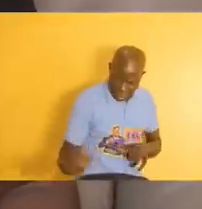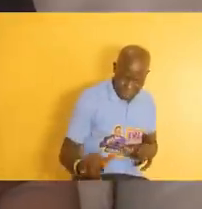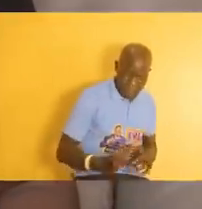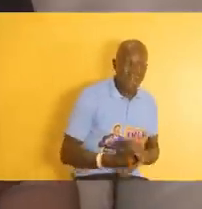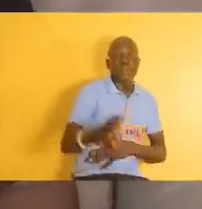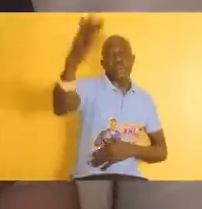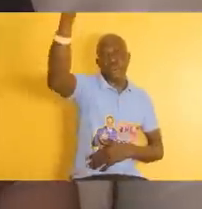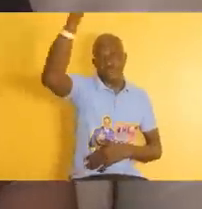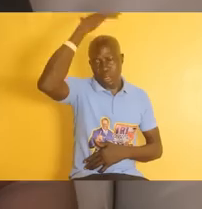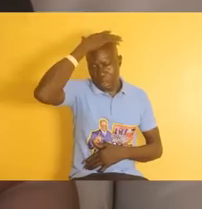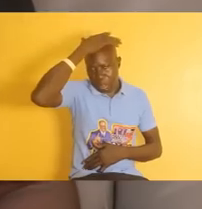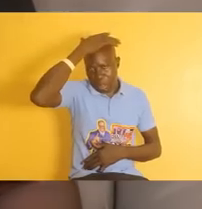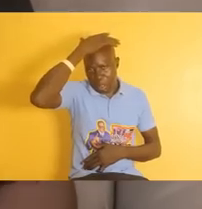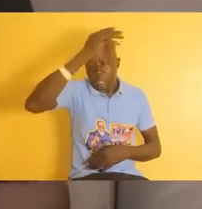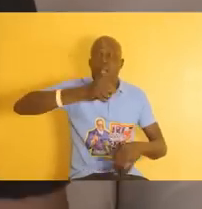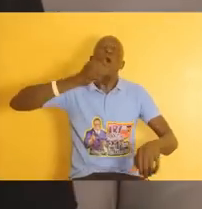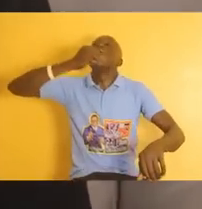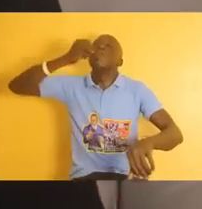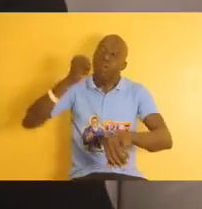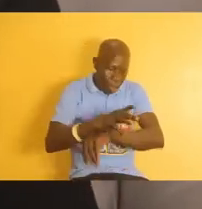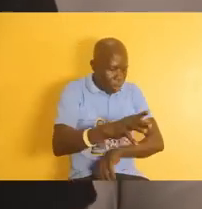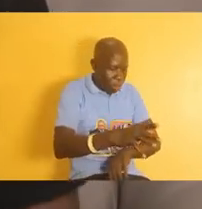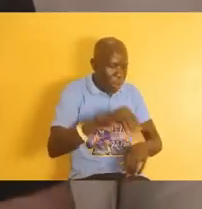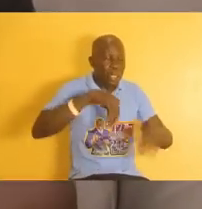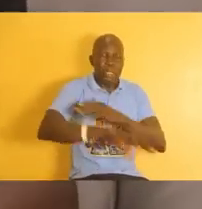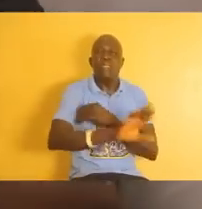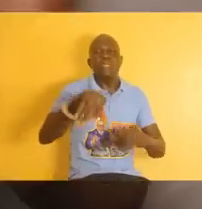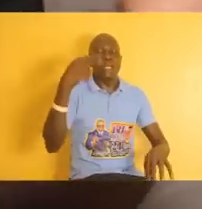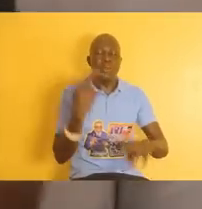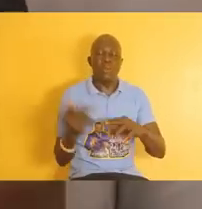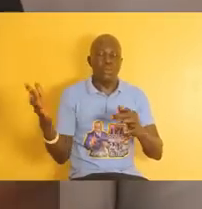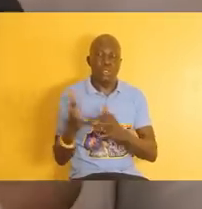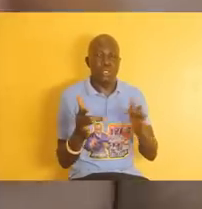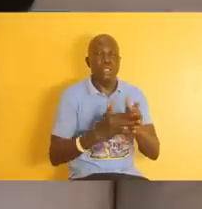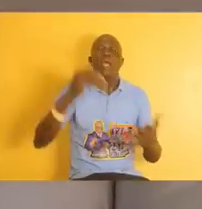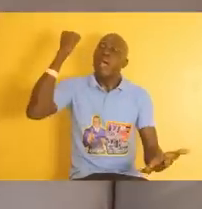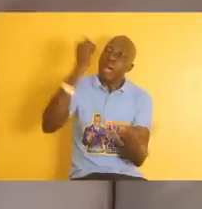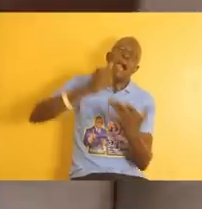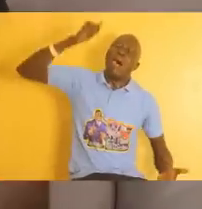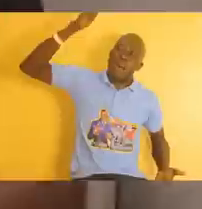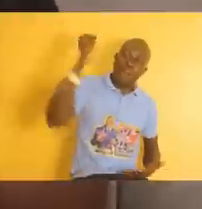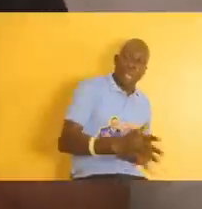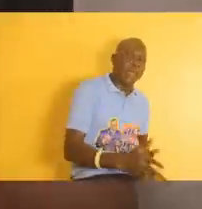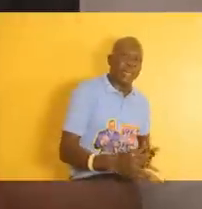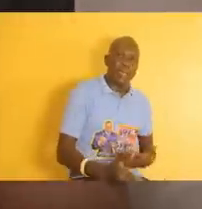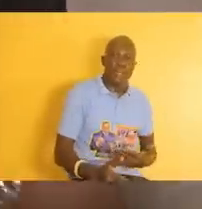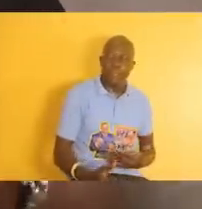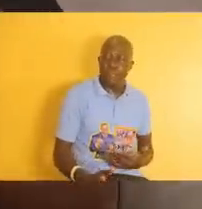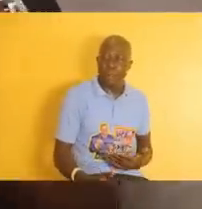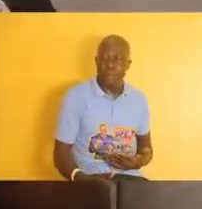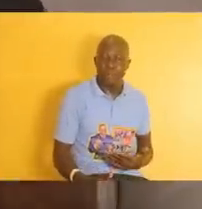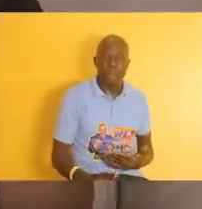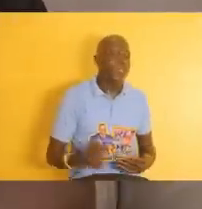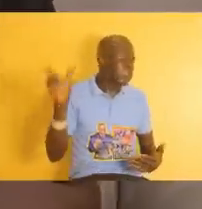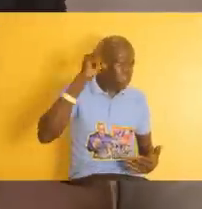same. Gbé ọwọ́ sí àtàyè. Put your hands on your head. Èpè àdáyébá. Ancient castles. Ló kọ Jésù. Oya ẹ̀gbìn náà. Fast